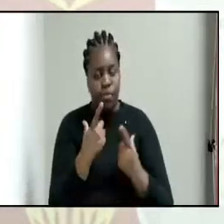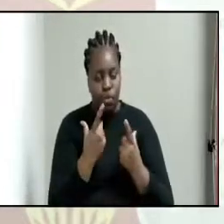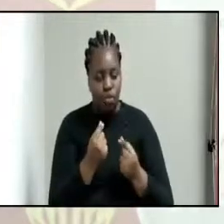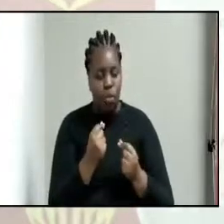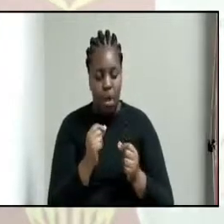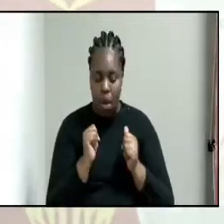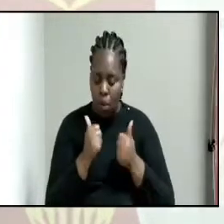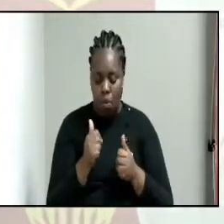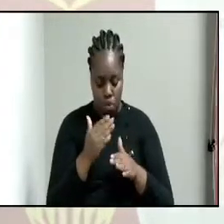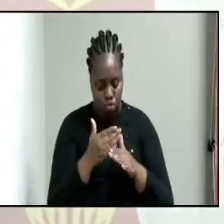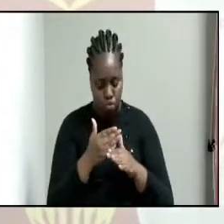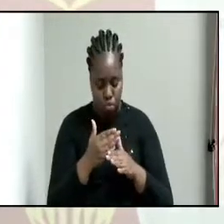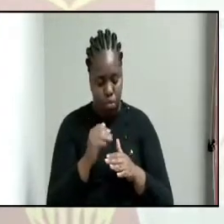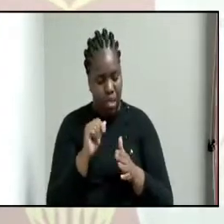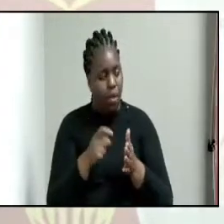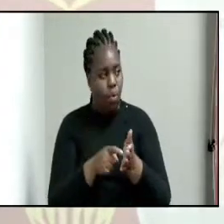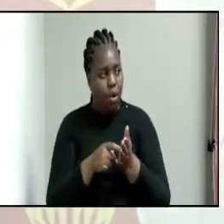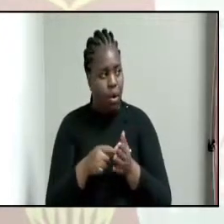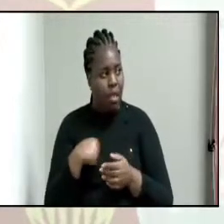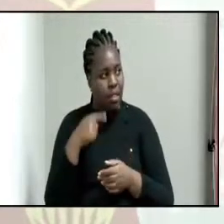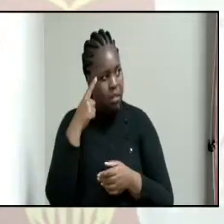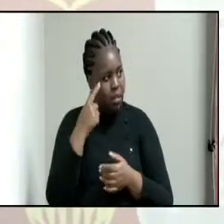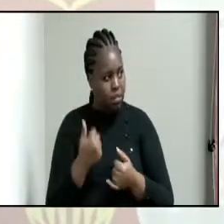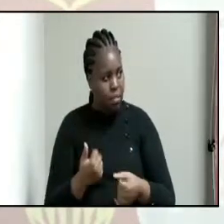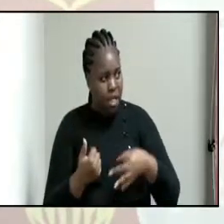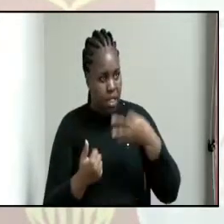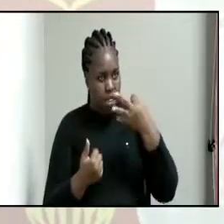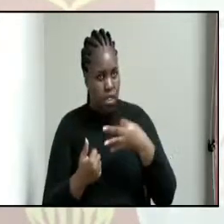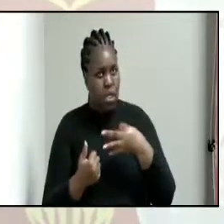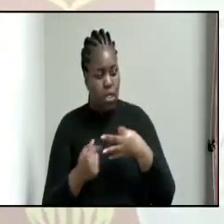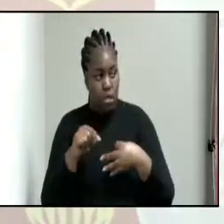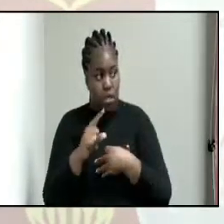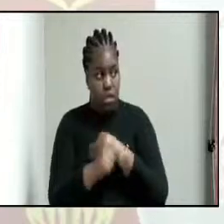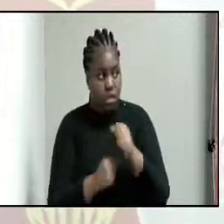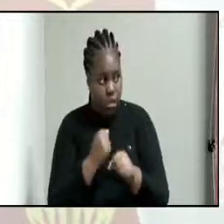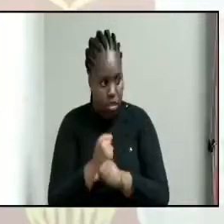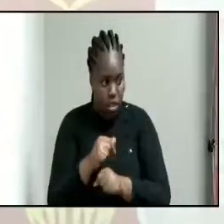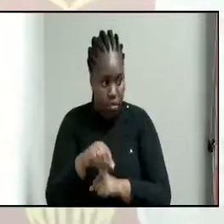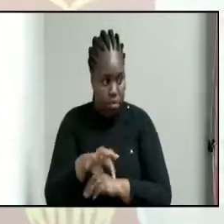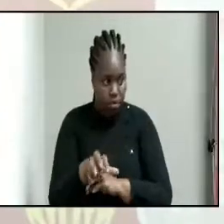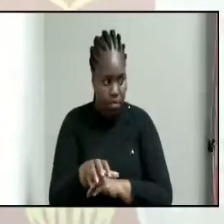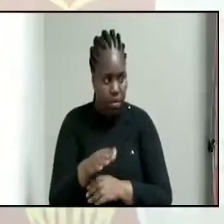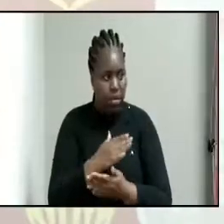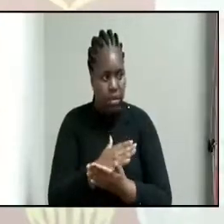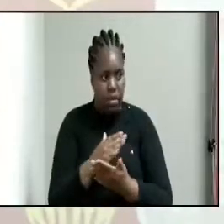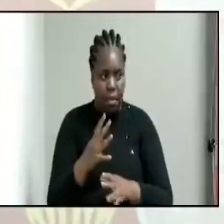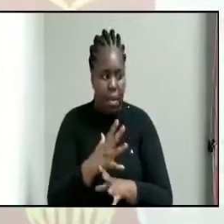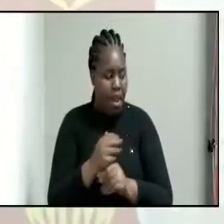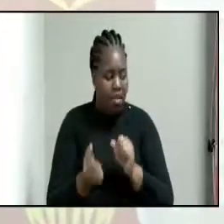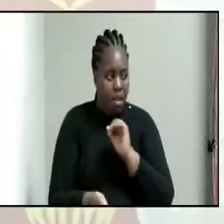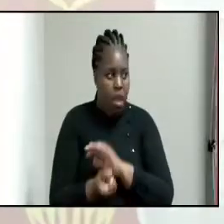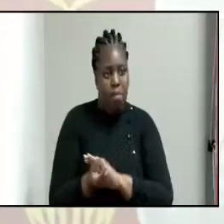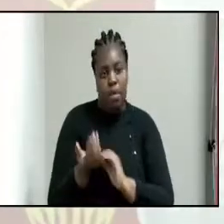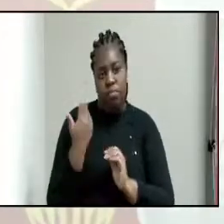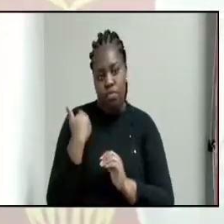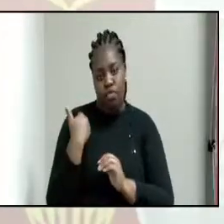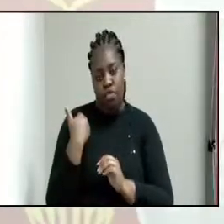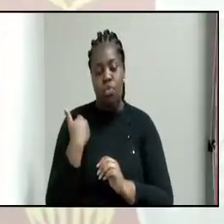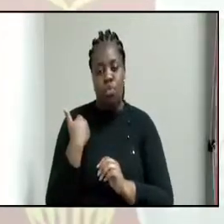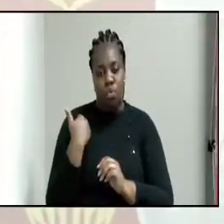job in terms of these inquiries. I think this is my third inquiry with them this year in the province, something that had not happened before.